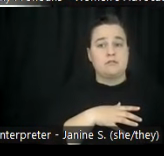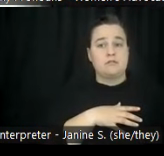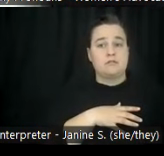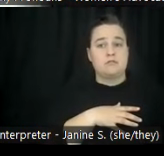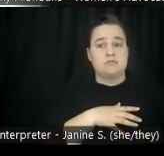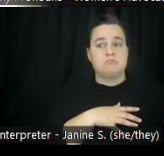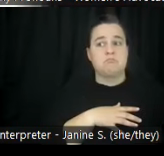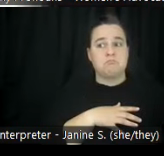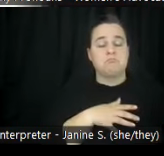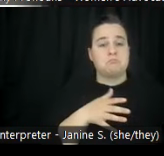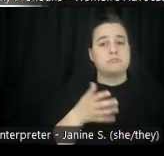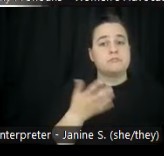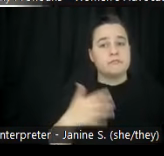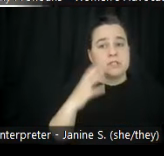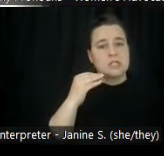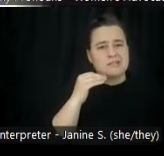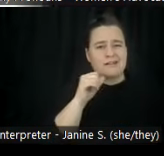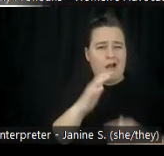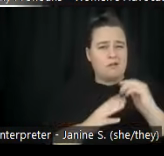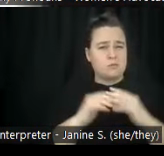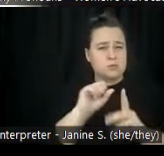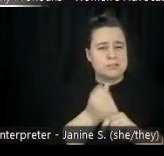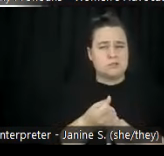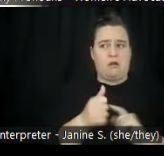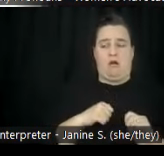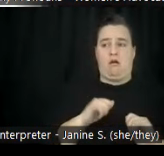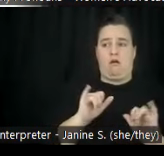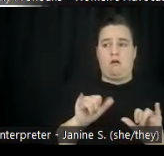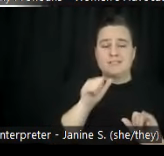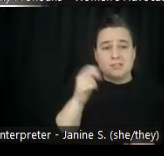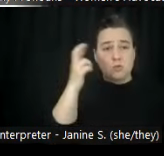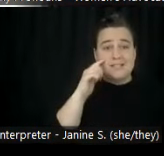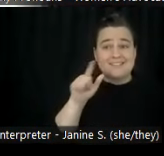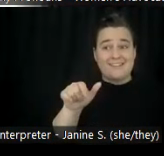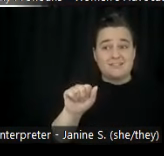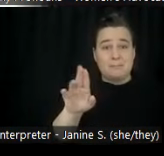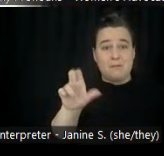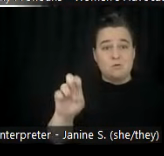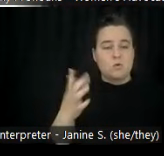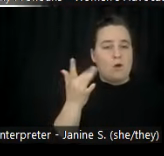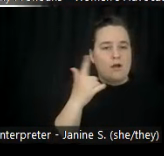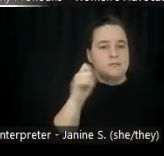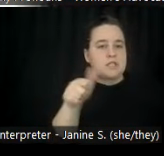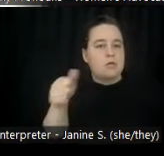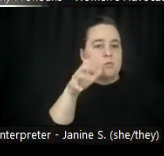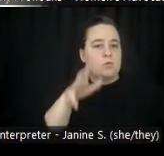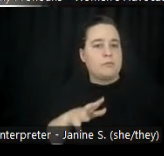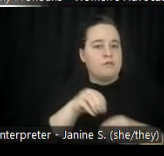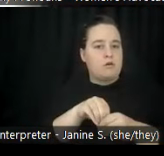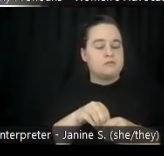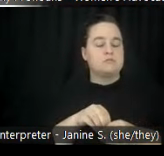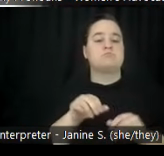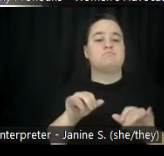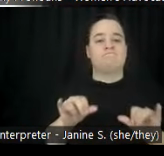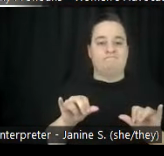had experienced, an uncomfortable situation that they didn't realize could be abuse because it was by another woman. And so those are all